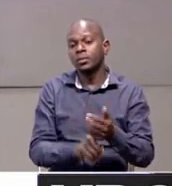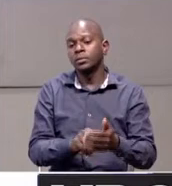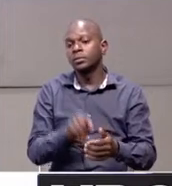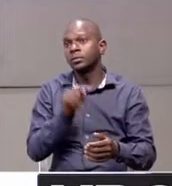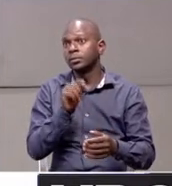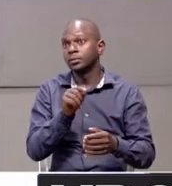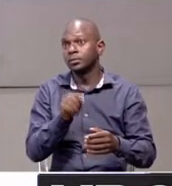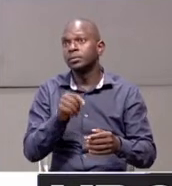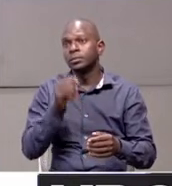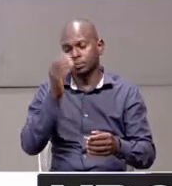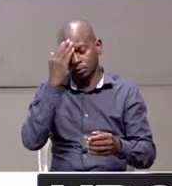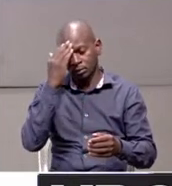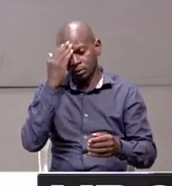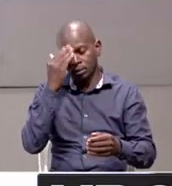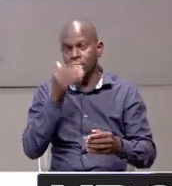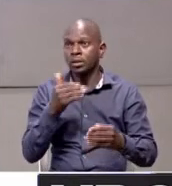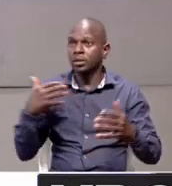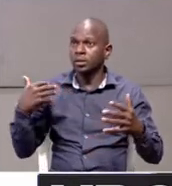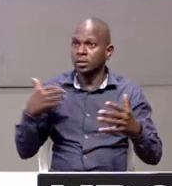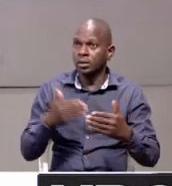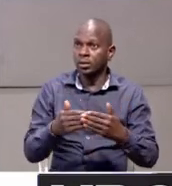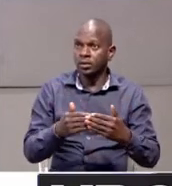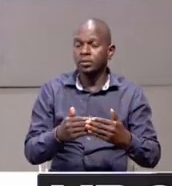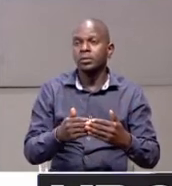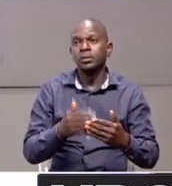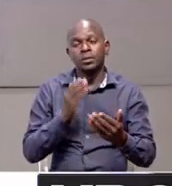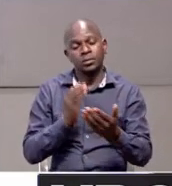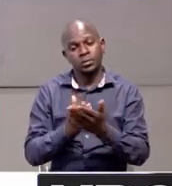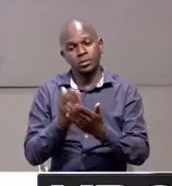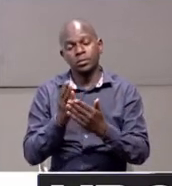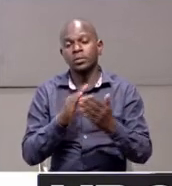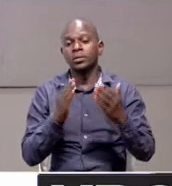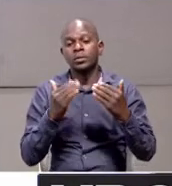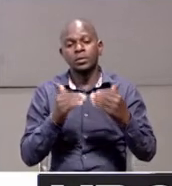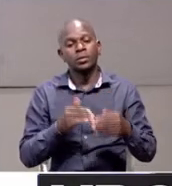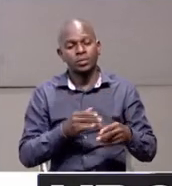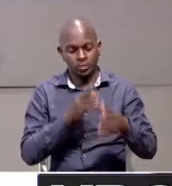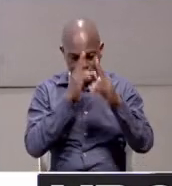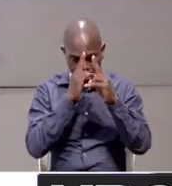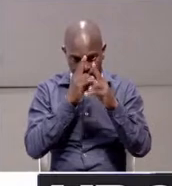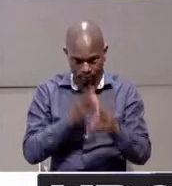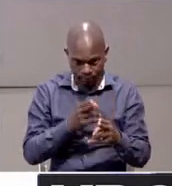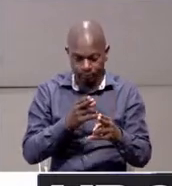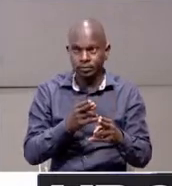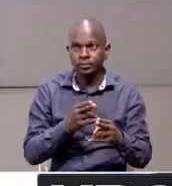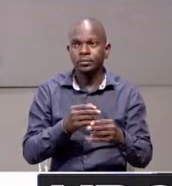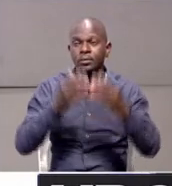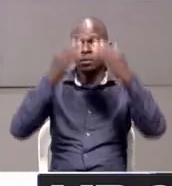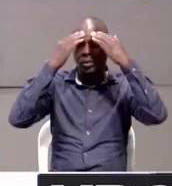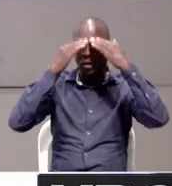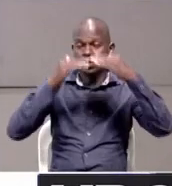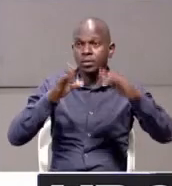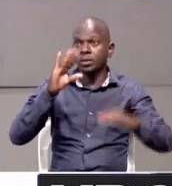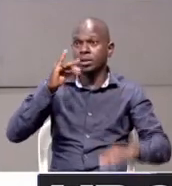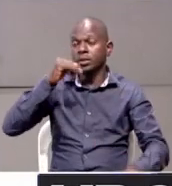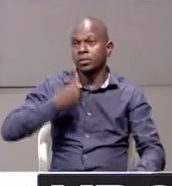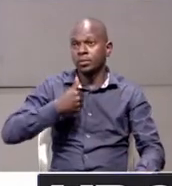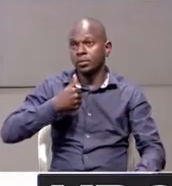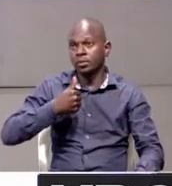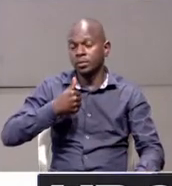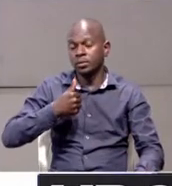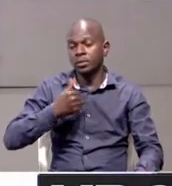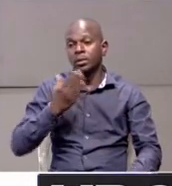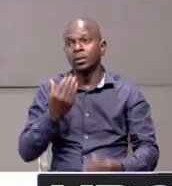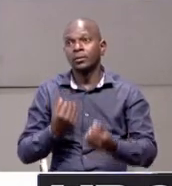that a lot. I know you've done a lot throughout the country. So really, thank you so much, Your Excellency. I'm aware that tomorrow